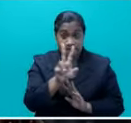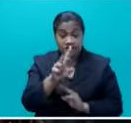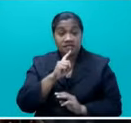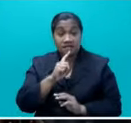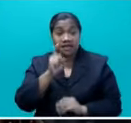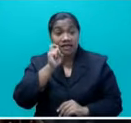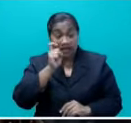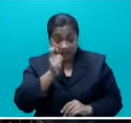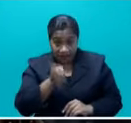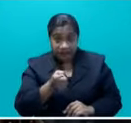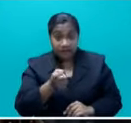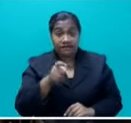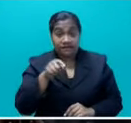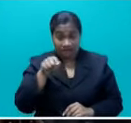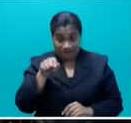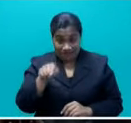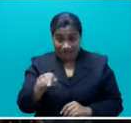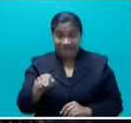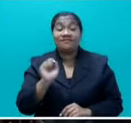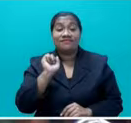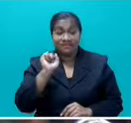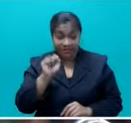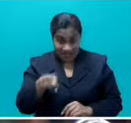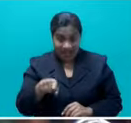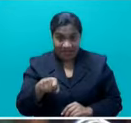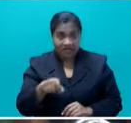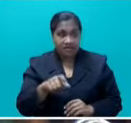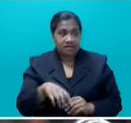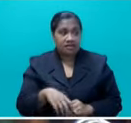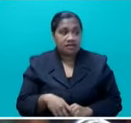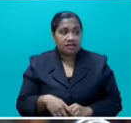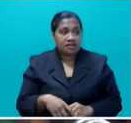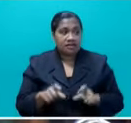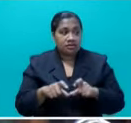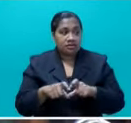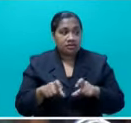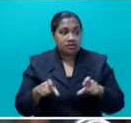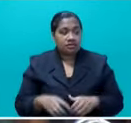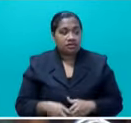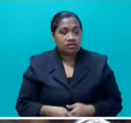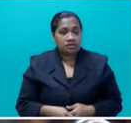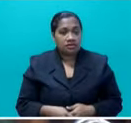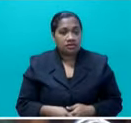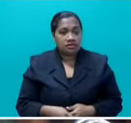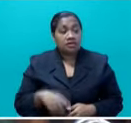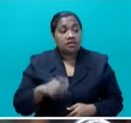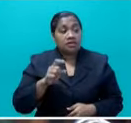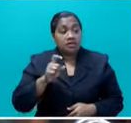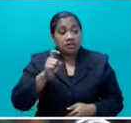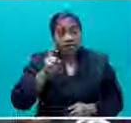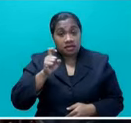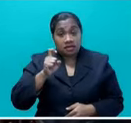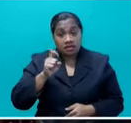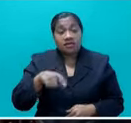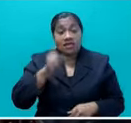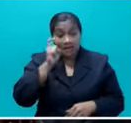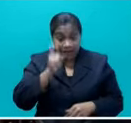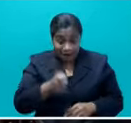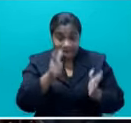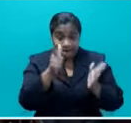will go on the register. Yeah. If the conviction then is quashed or set aside by a court of law, that's when it goes off. So it's automatically removed